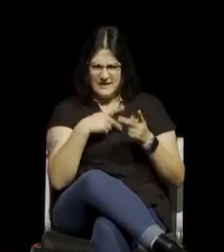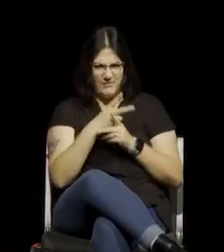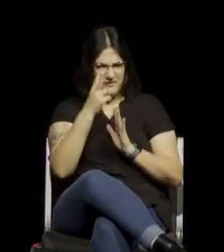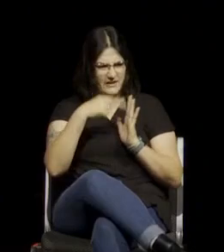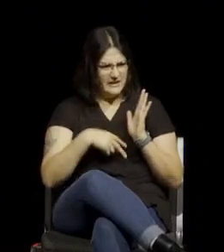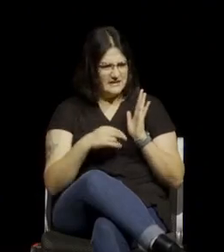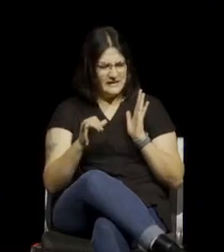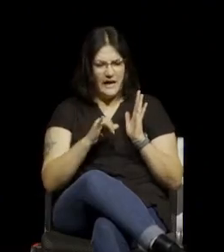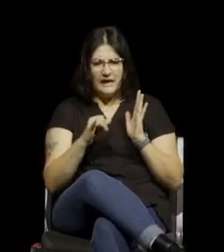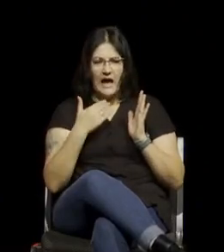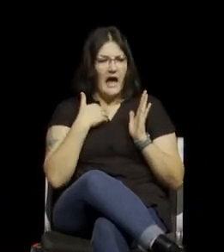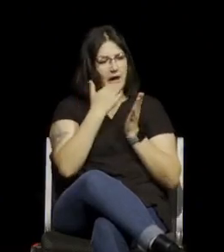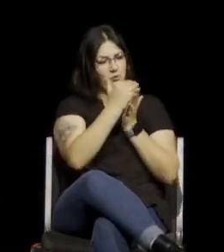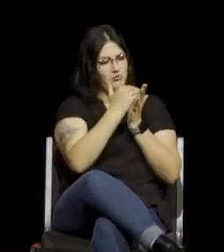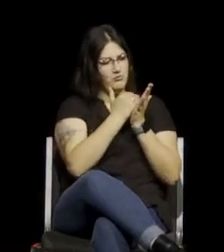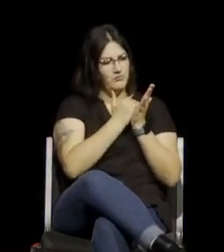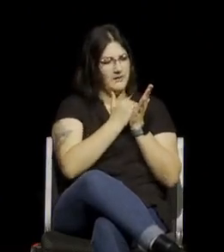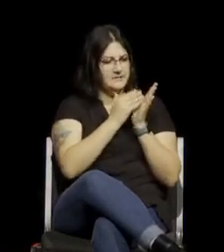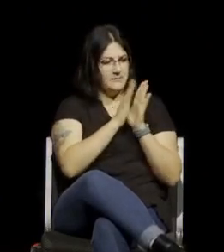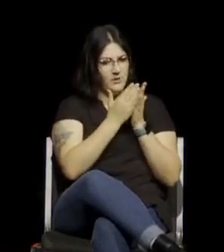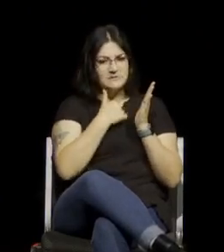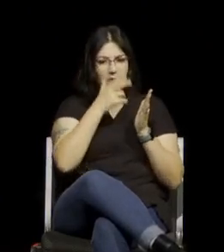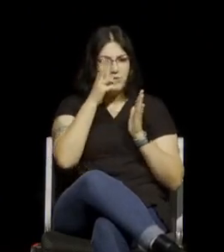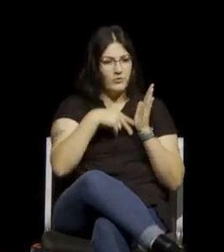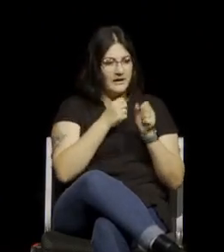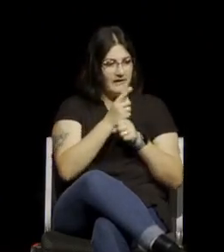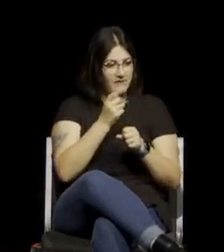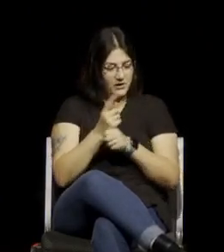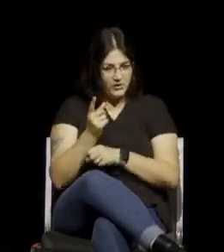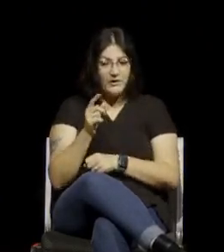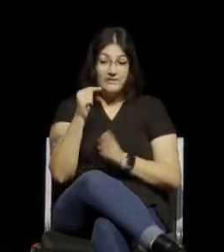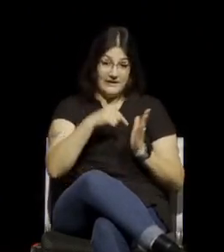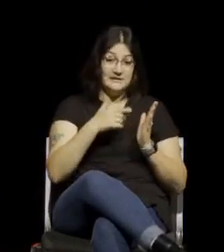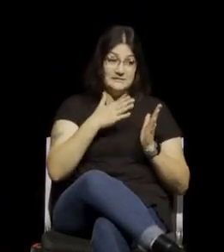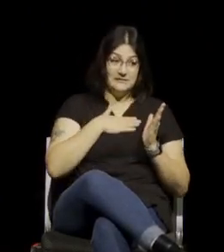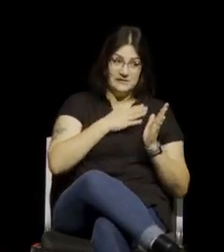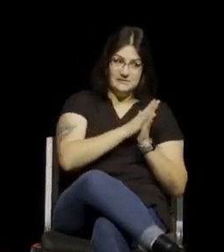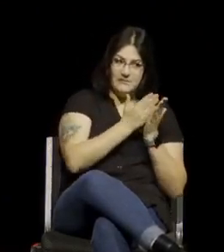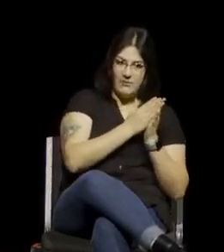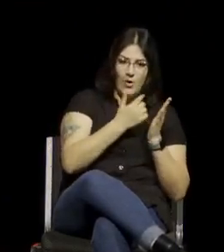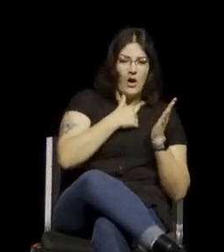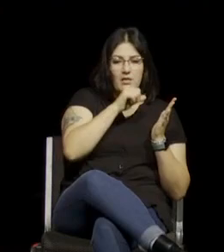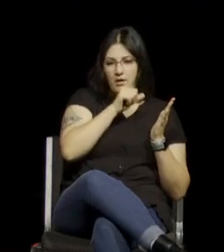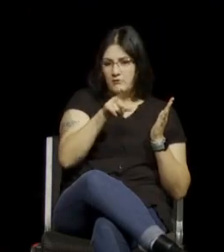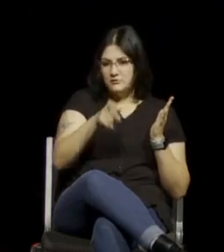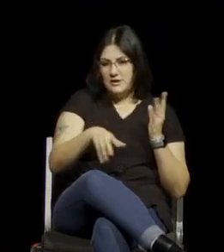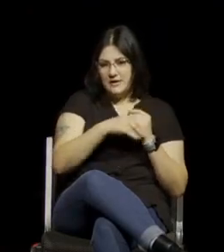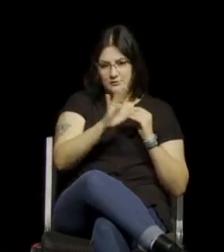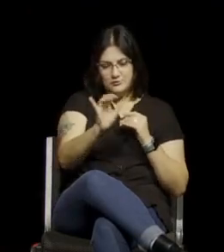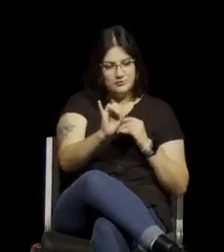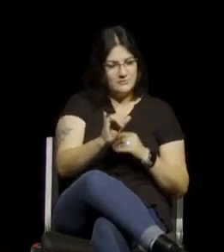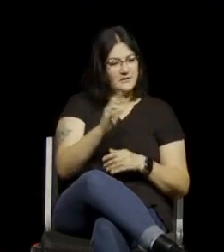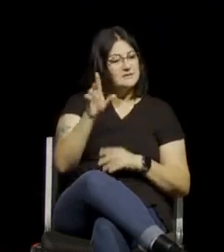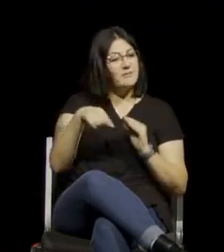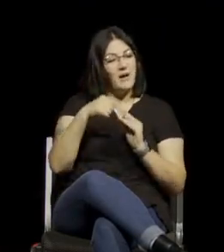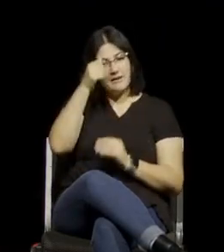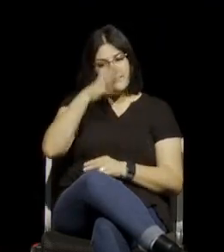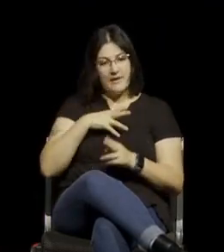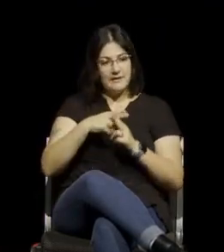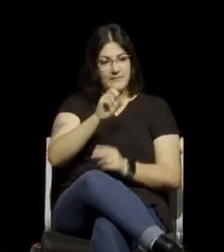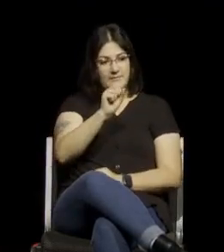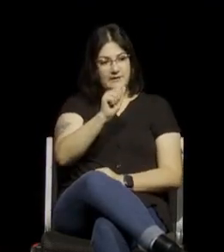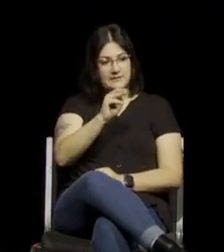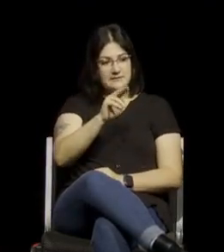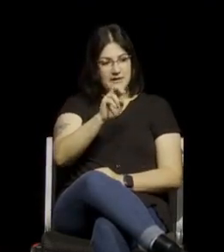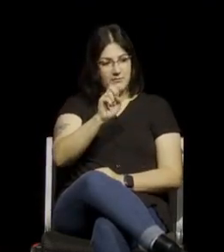a read, you know, a list of books that you're going to read every year because they're so good. This is on there. Okay, you should add it to yours too. It's about a man named Samuel Lam.